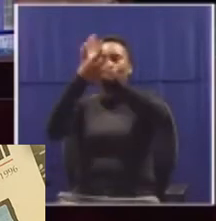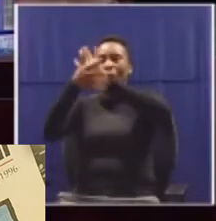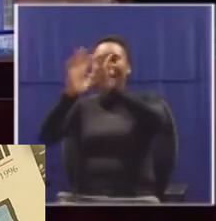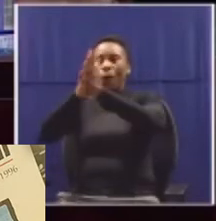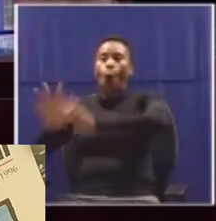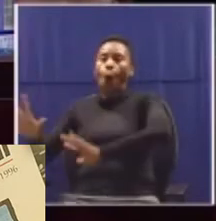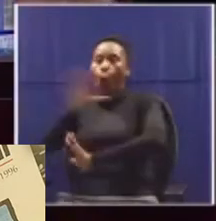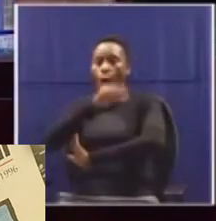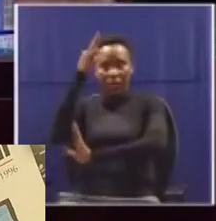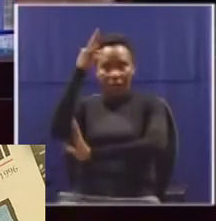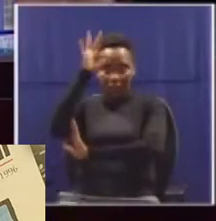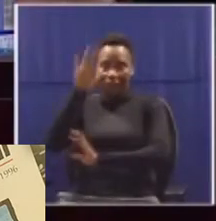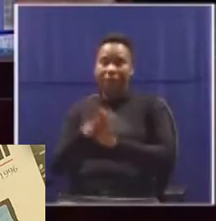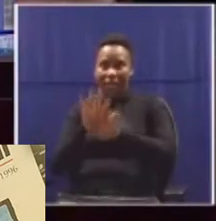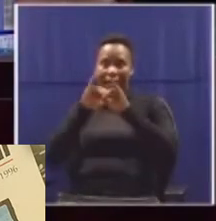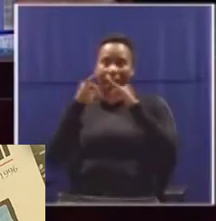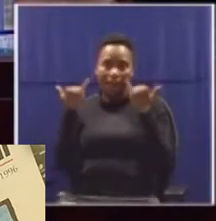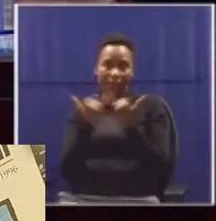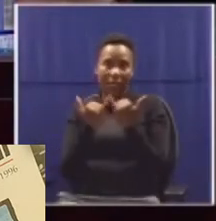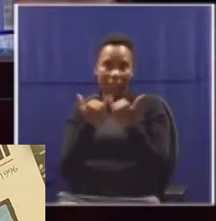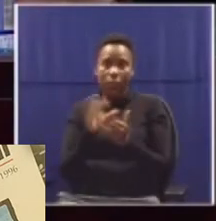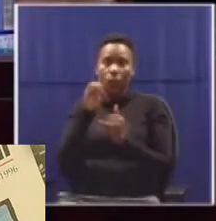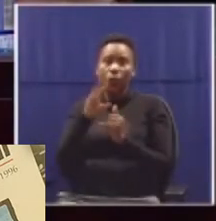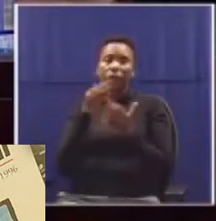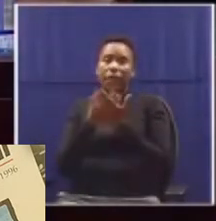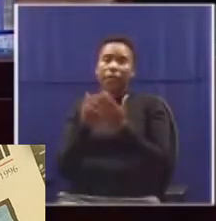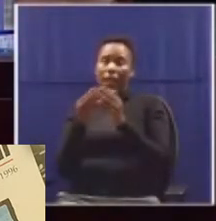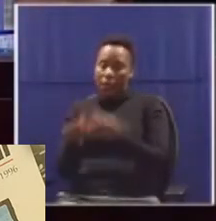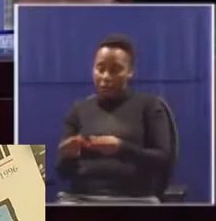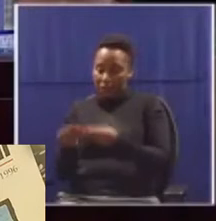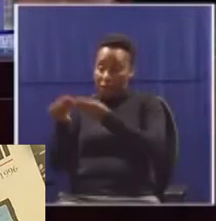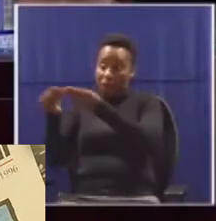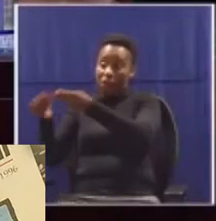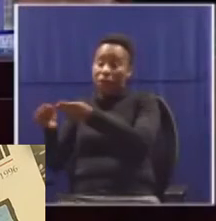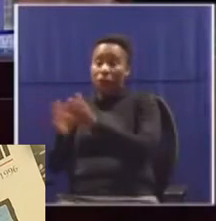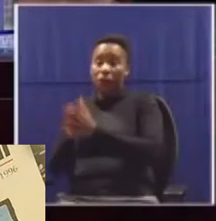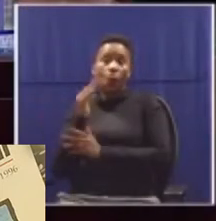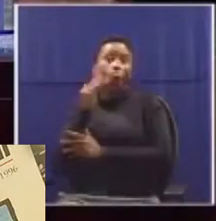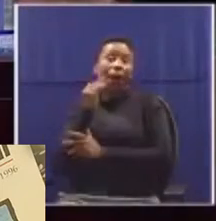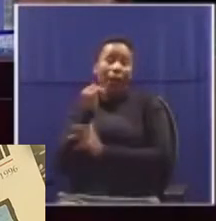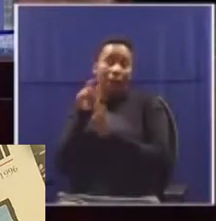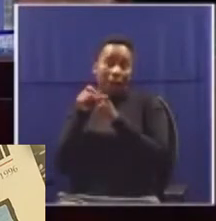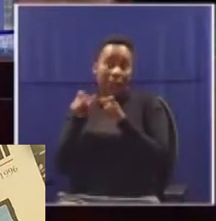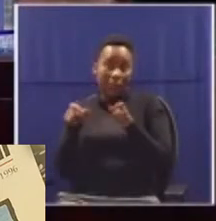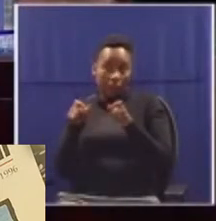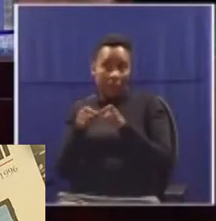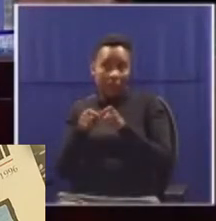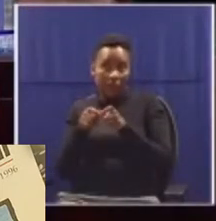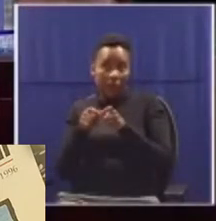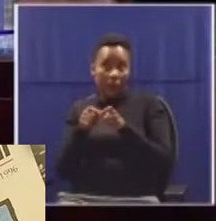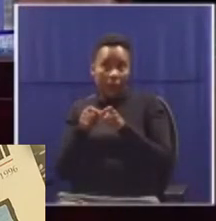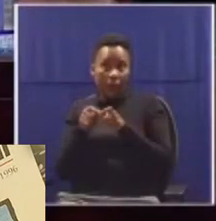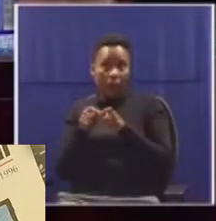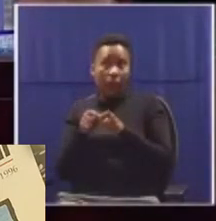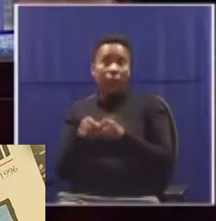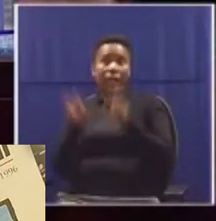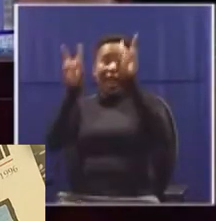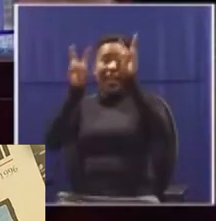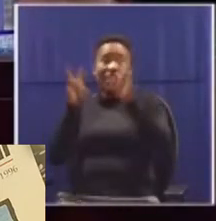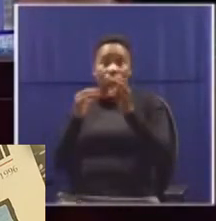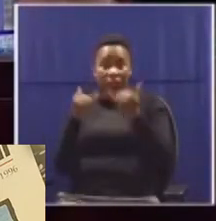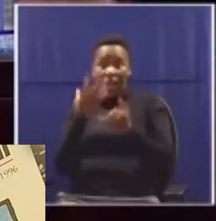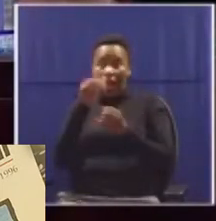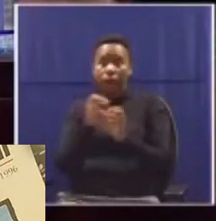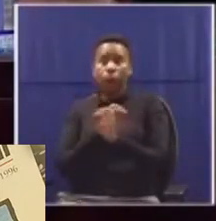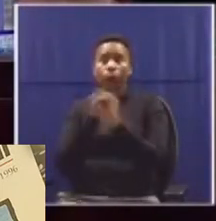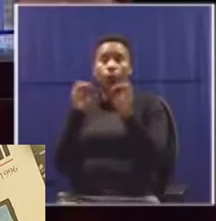companies in order to end these to the white handlers we do not have electricity today